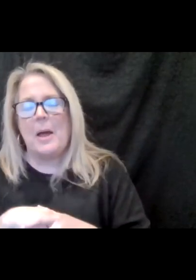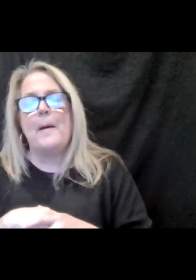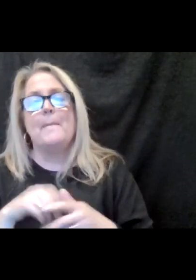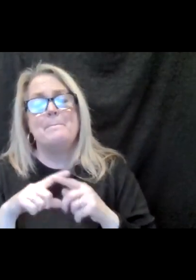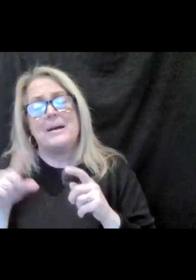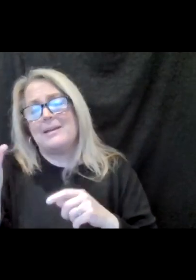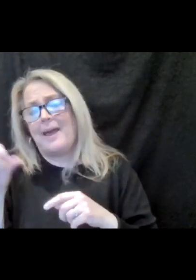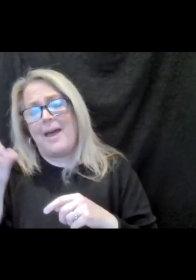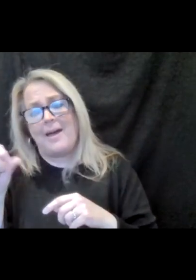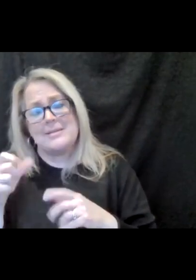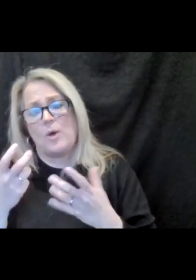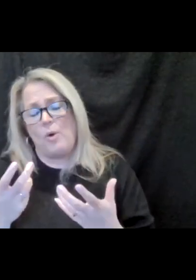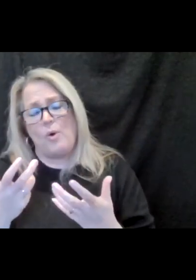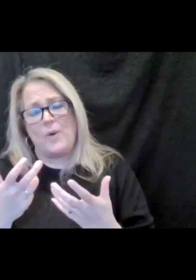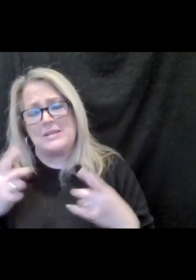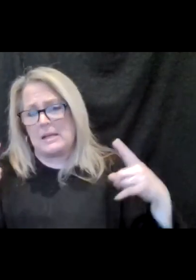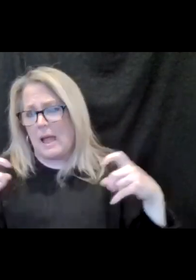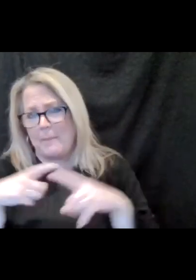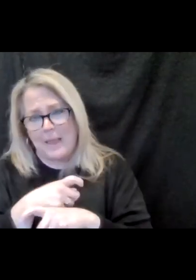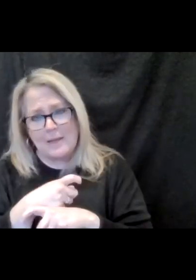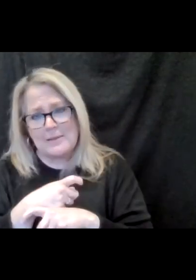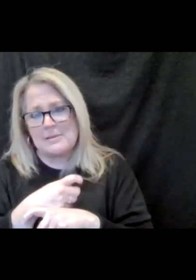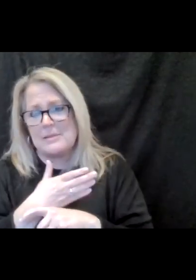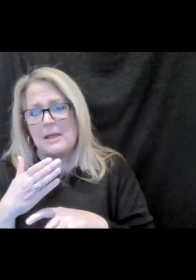but yeah, so it's a complex, I find